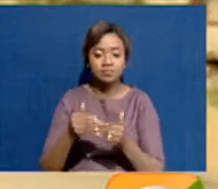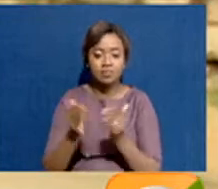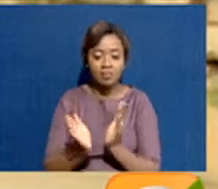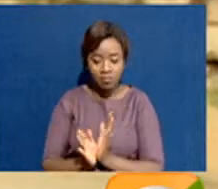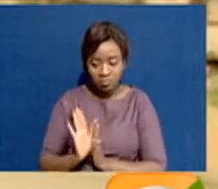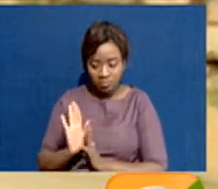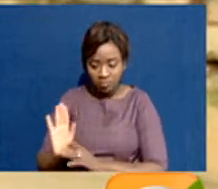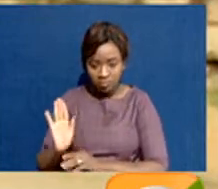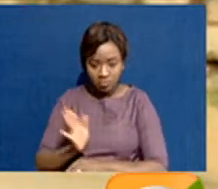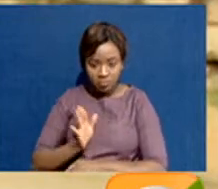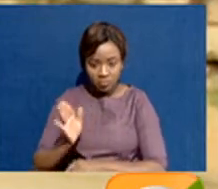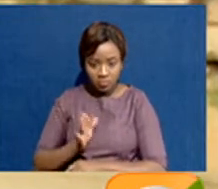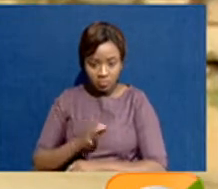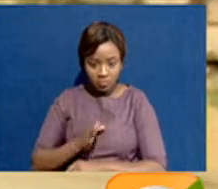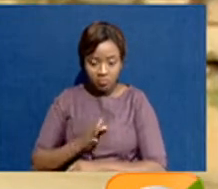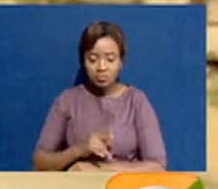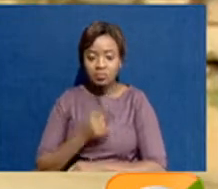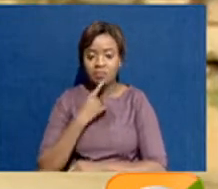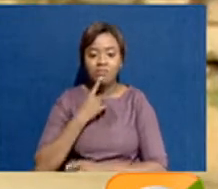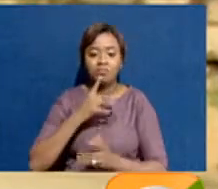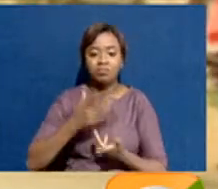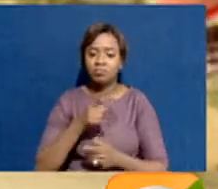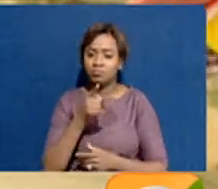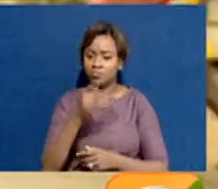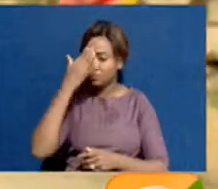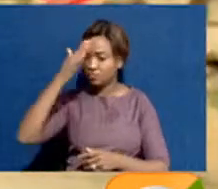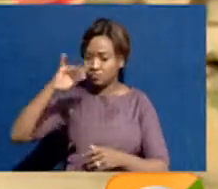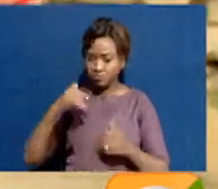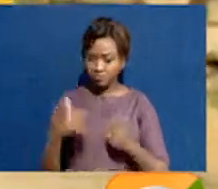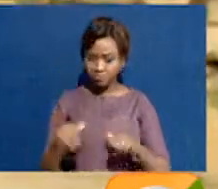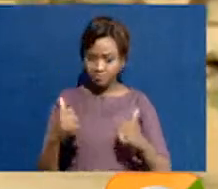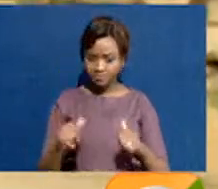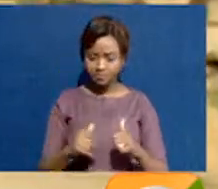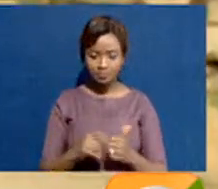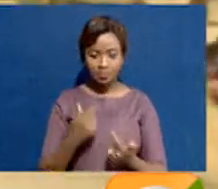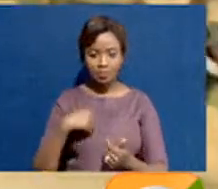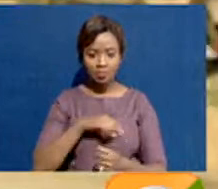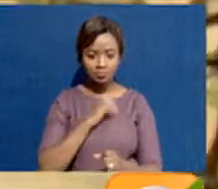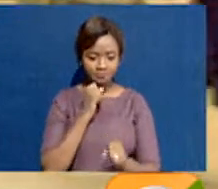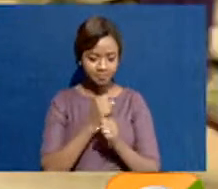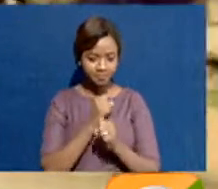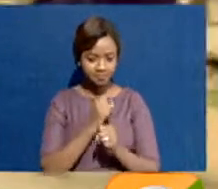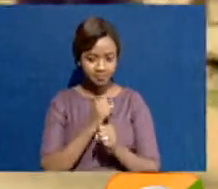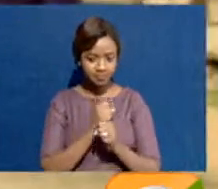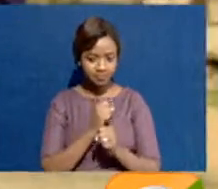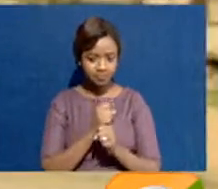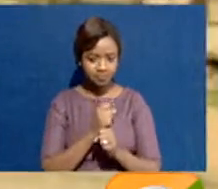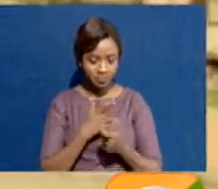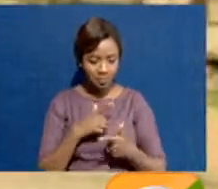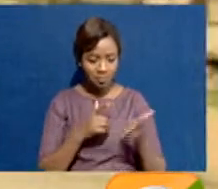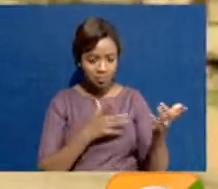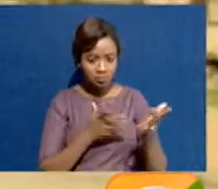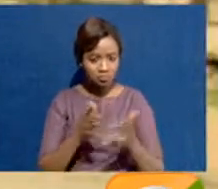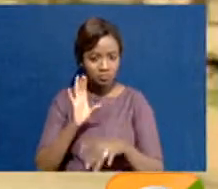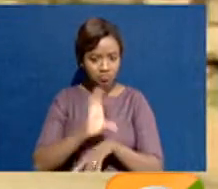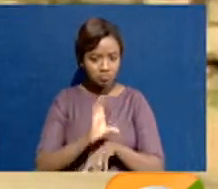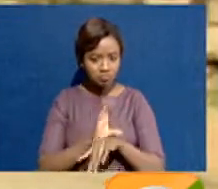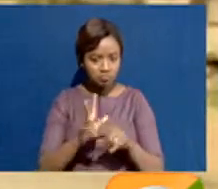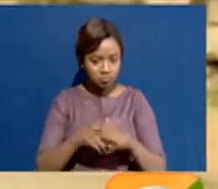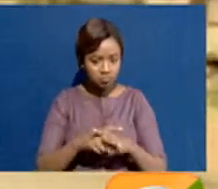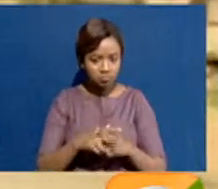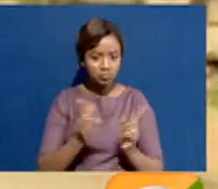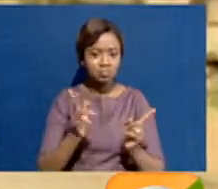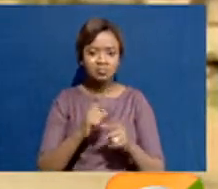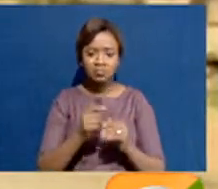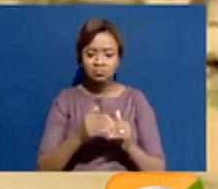of the co-founders of that church say they had no idea that what they were nurturing here would cause untold pain and